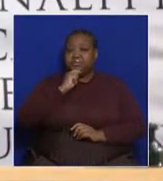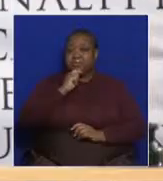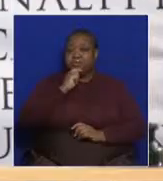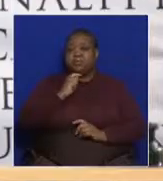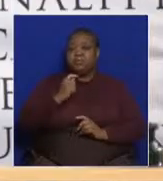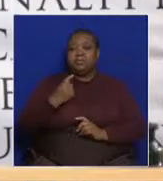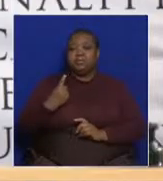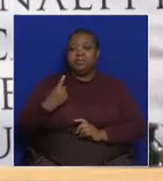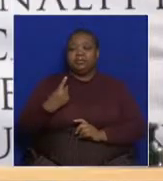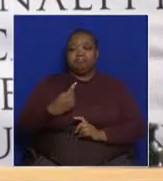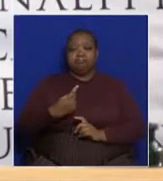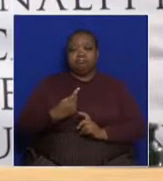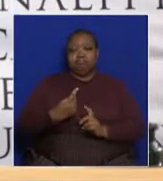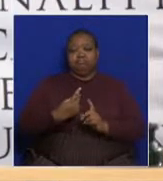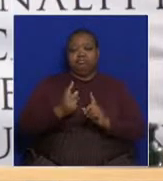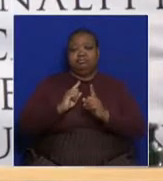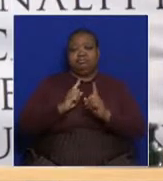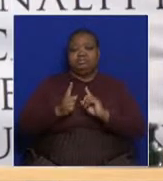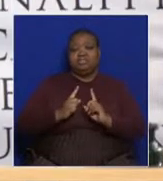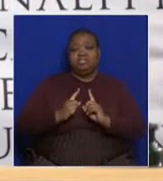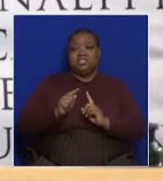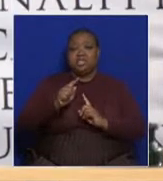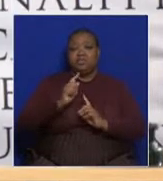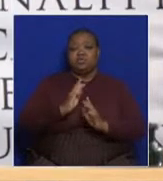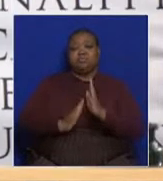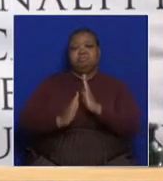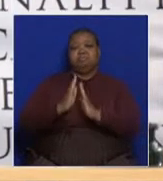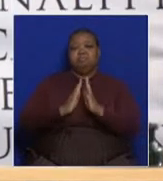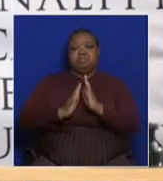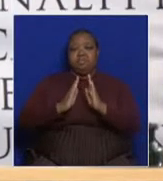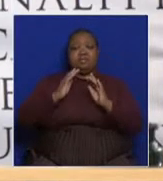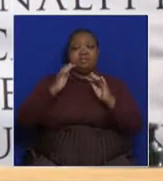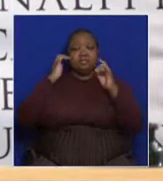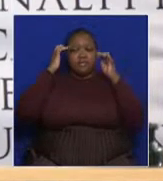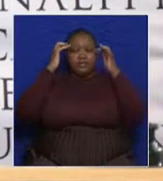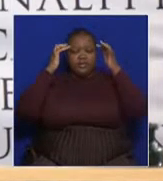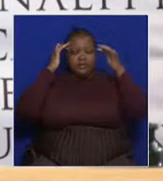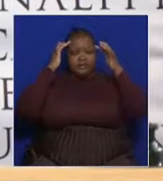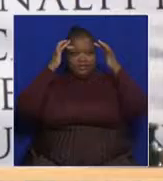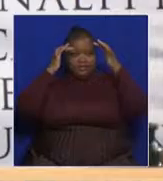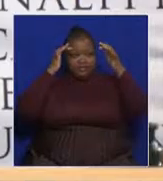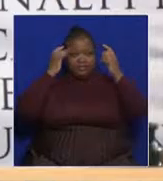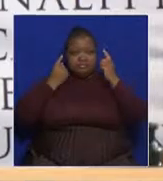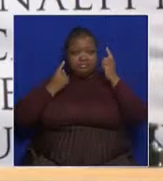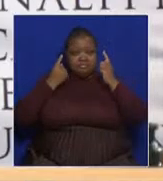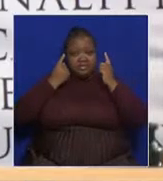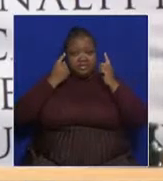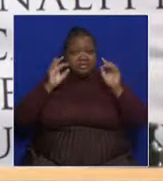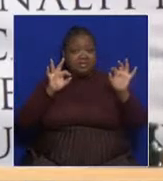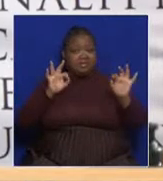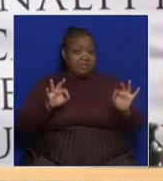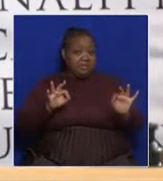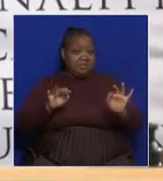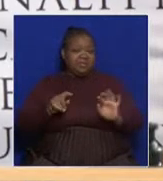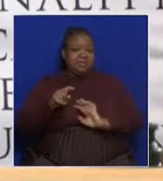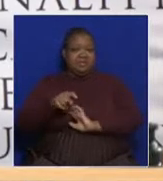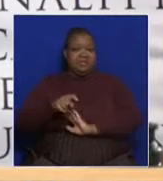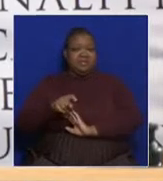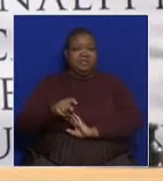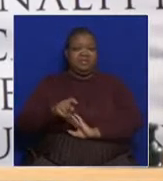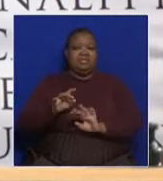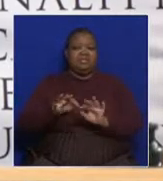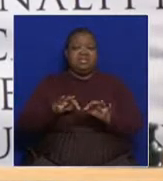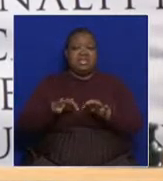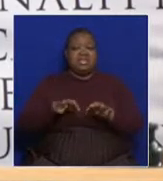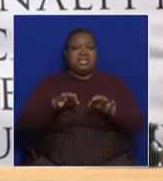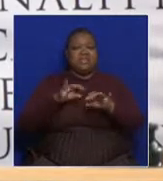indicated that upon reflection, you thought it appropriate that you clarify